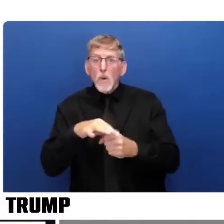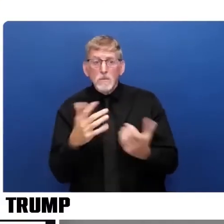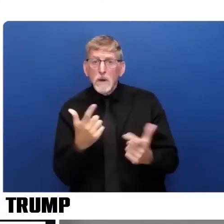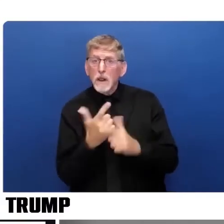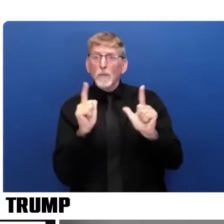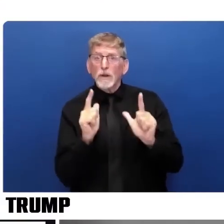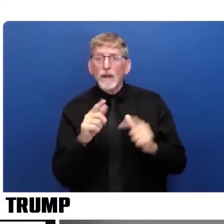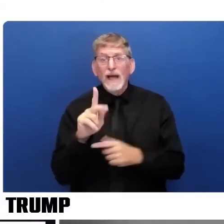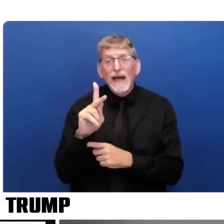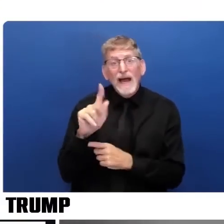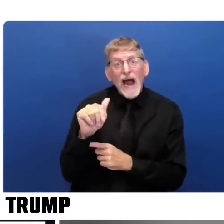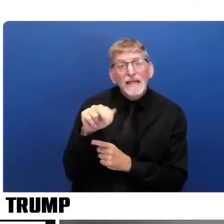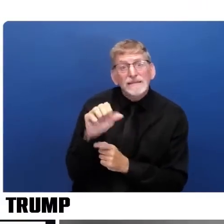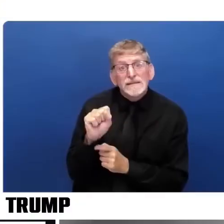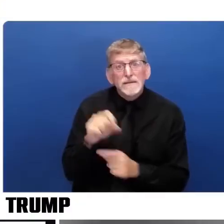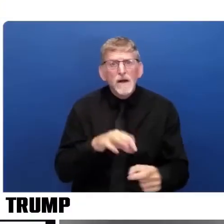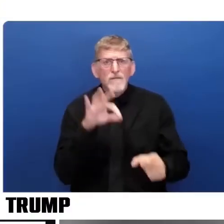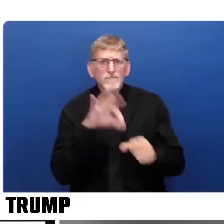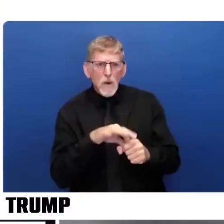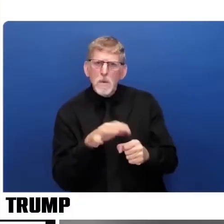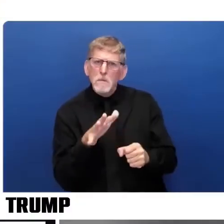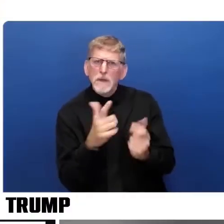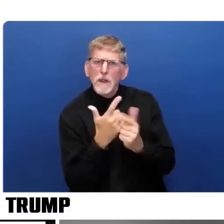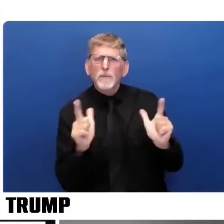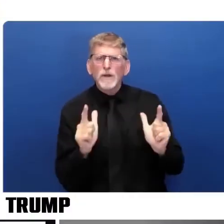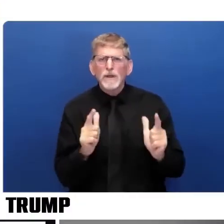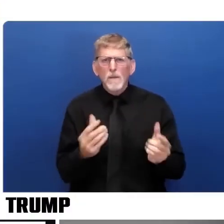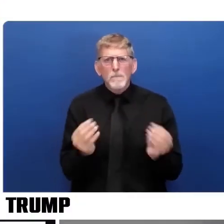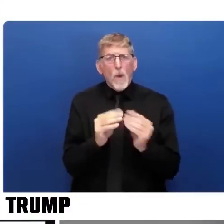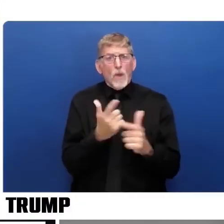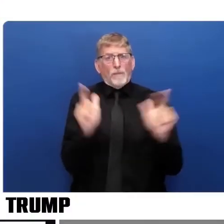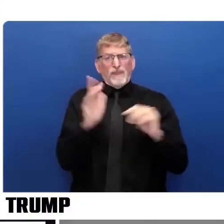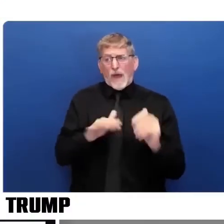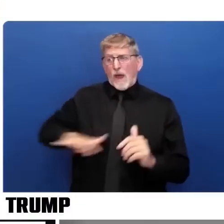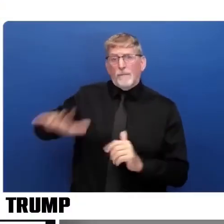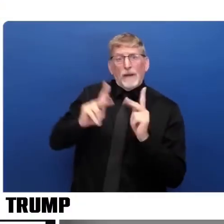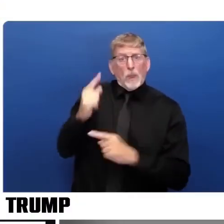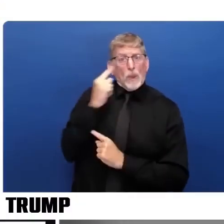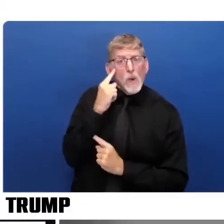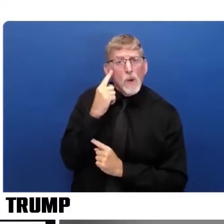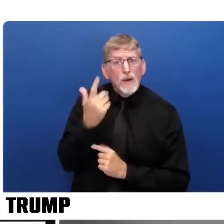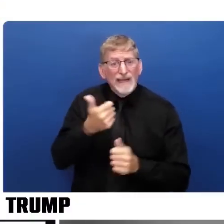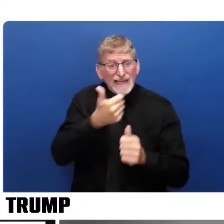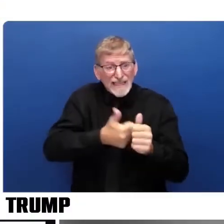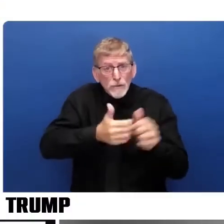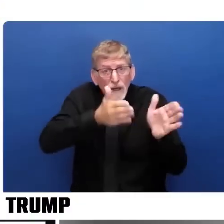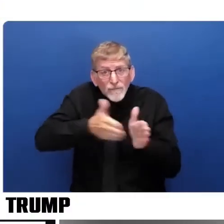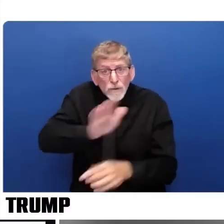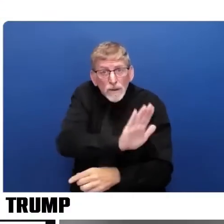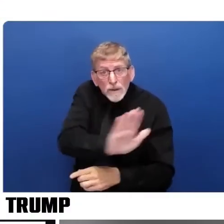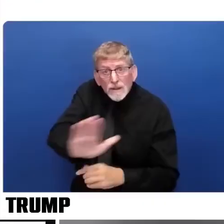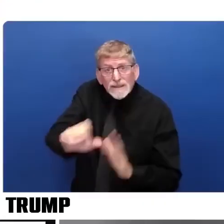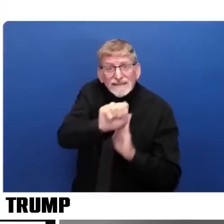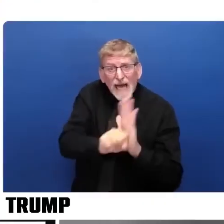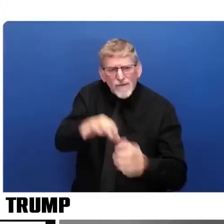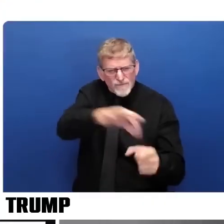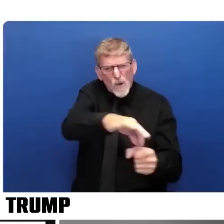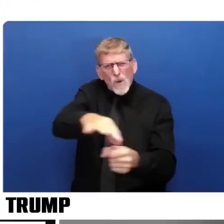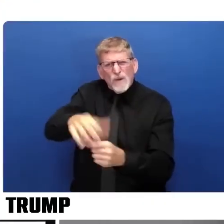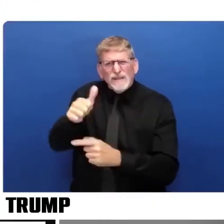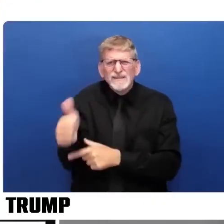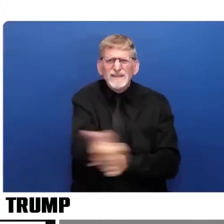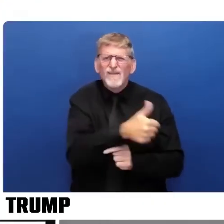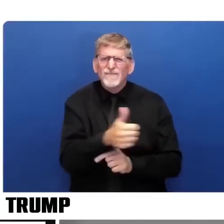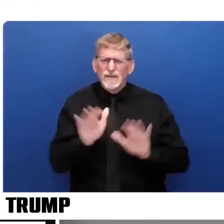people would have thought. But each individual state is voting. It's the vote of the people now. It's not tied up in the federal government. I